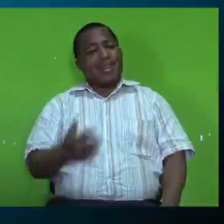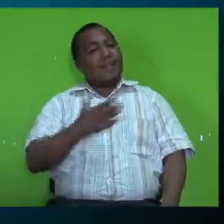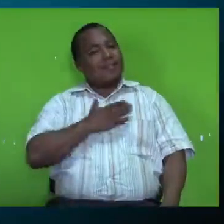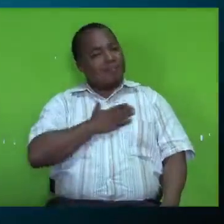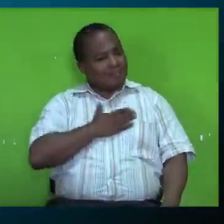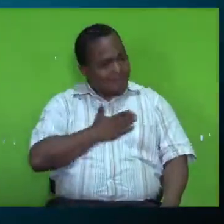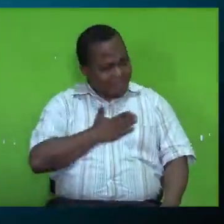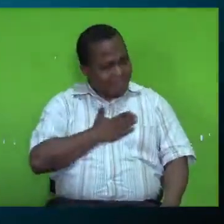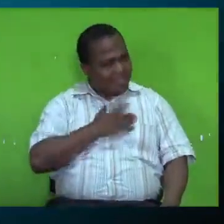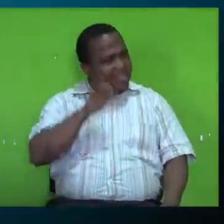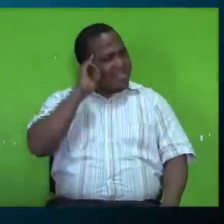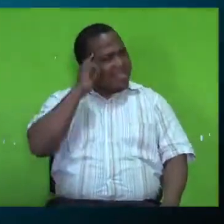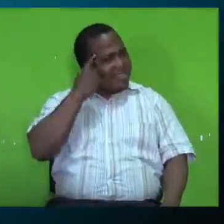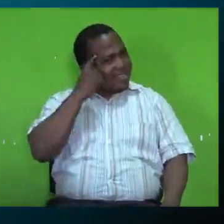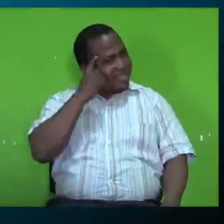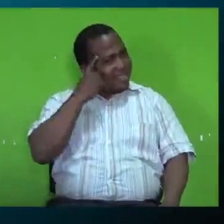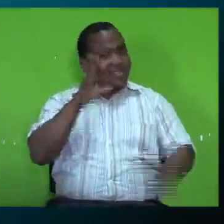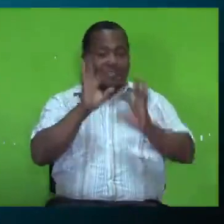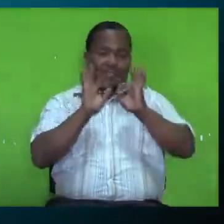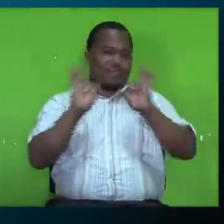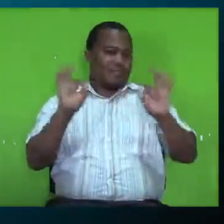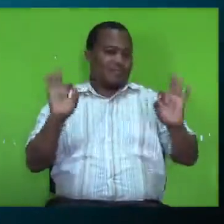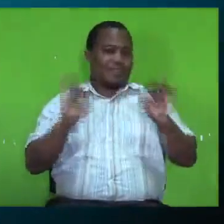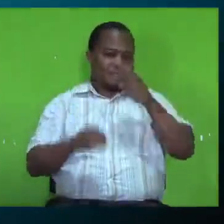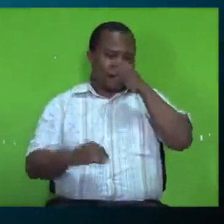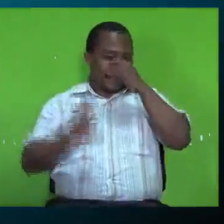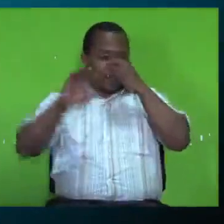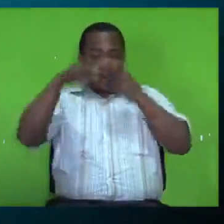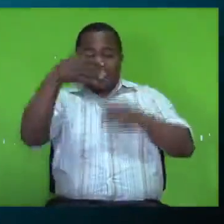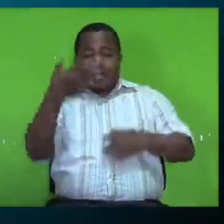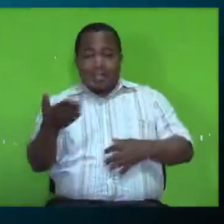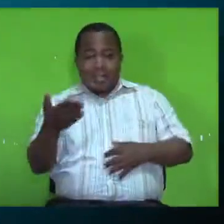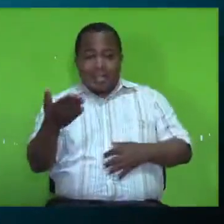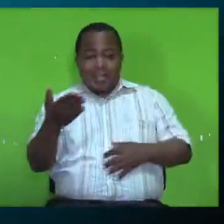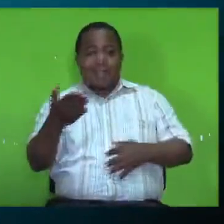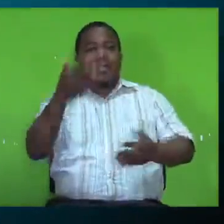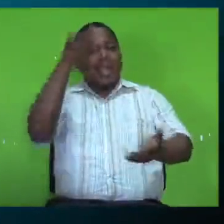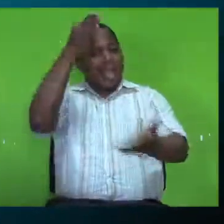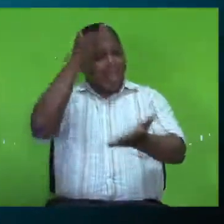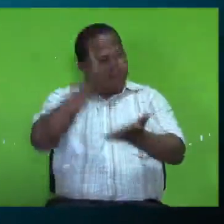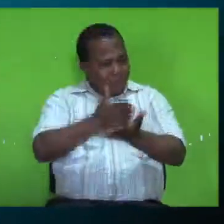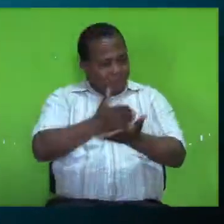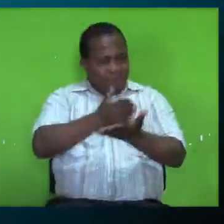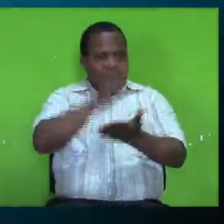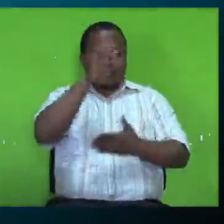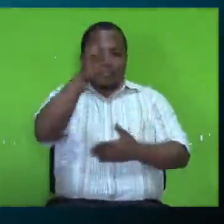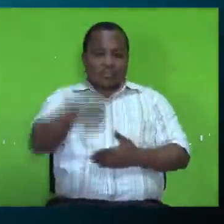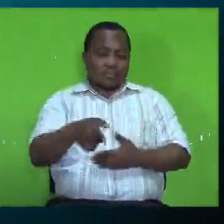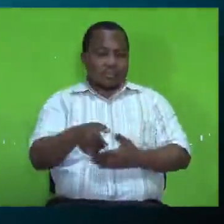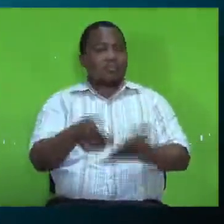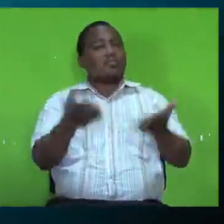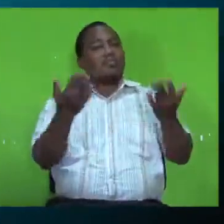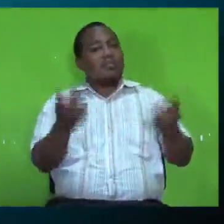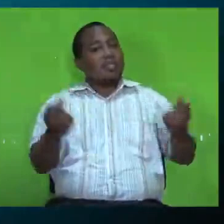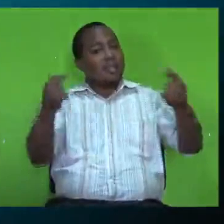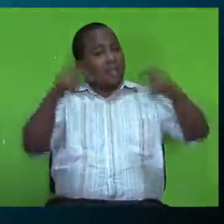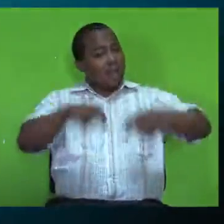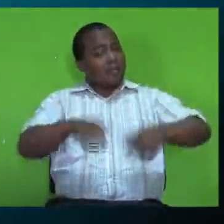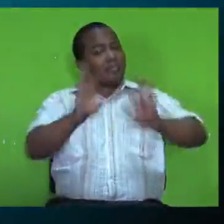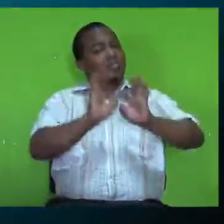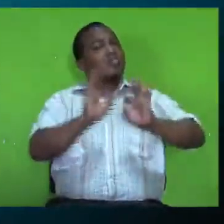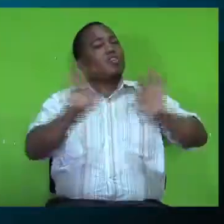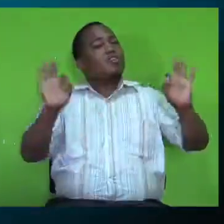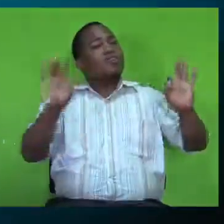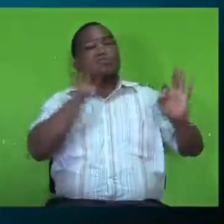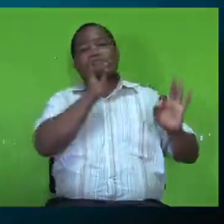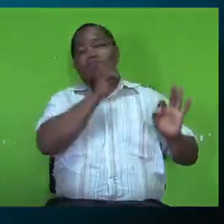Please, think careful, my dears. Then, make sure that you will come up with a good